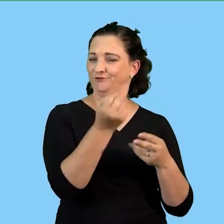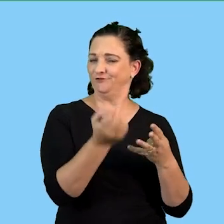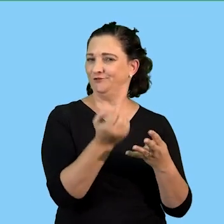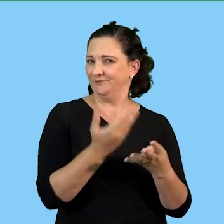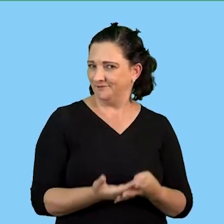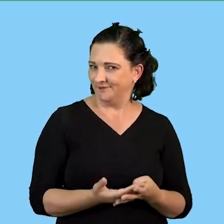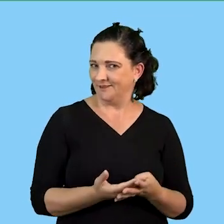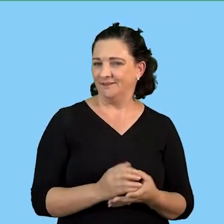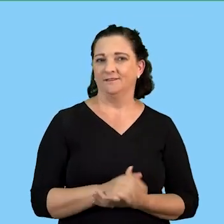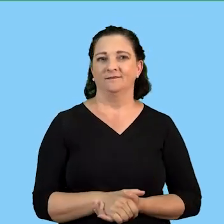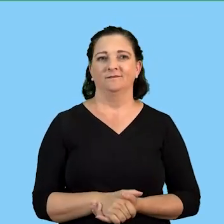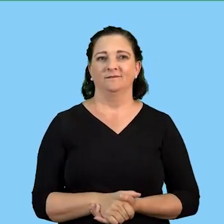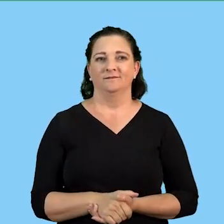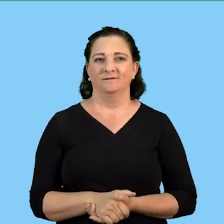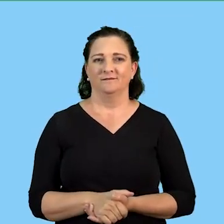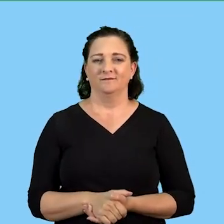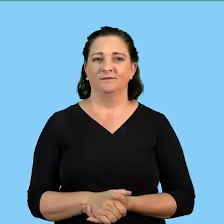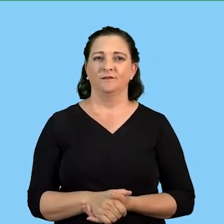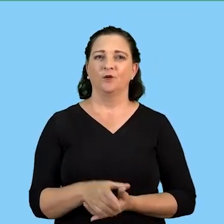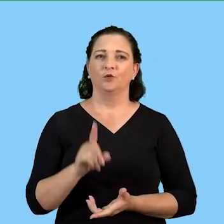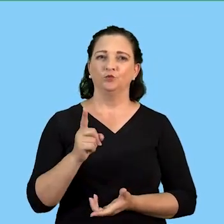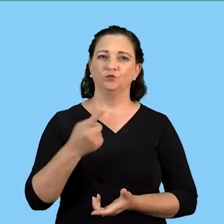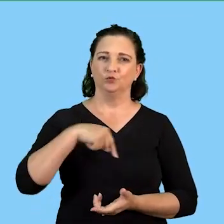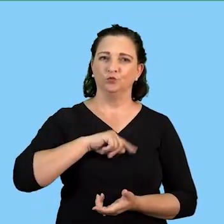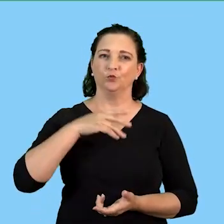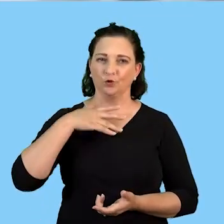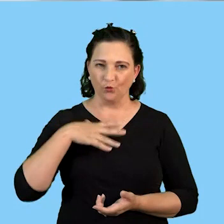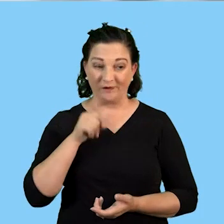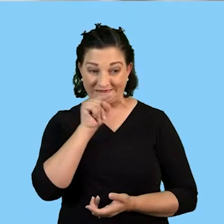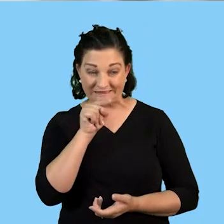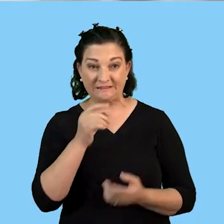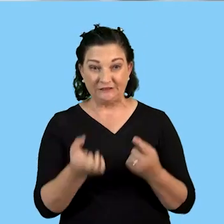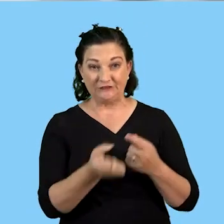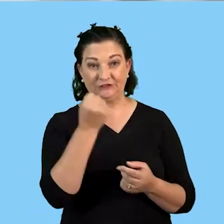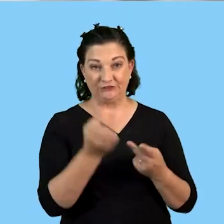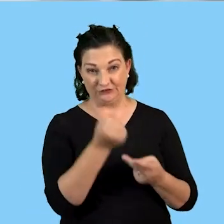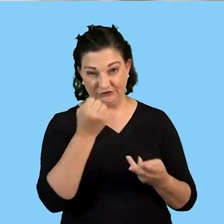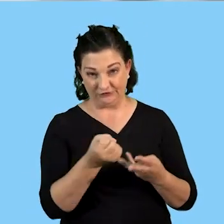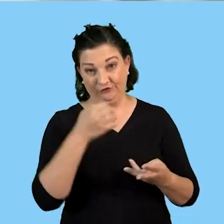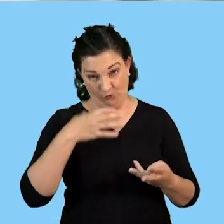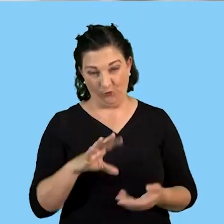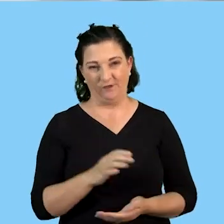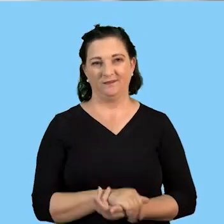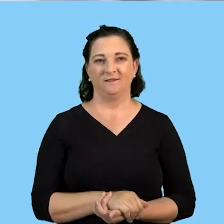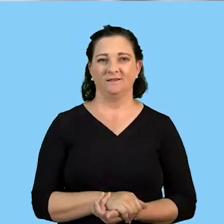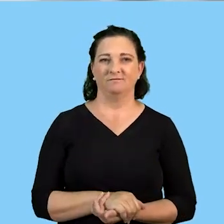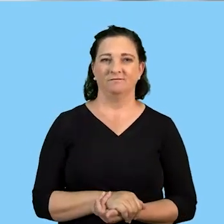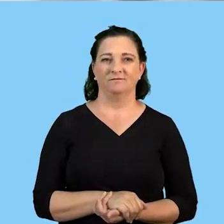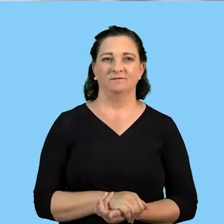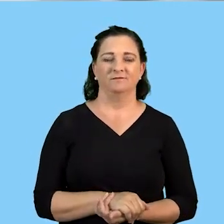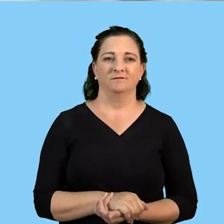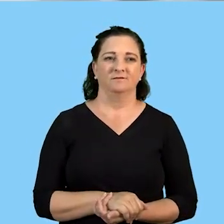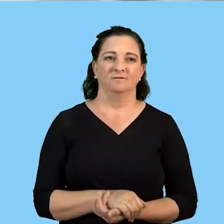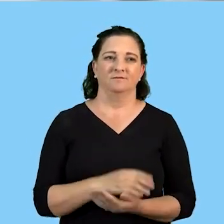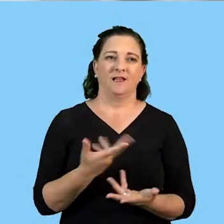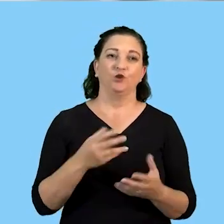set realistic goals, achievable goals and objectives that we want to achieve as a business, as we want